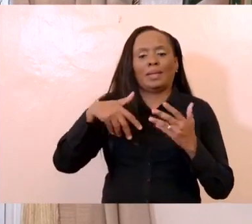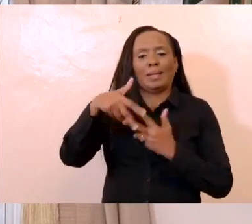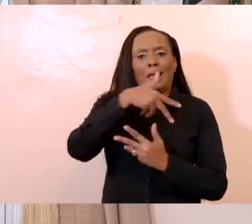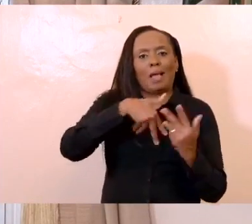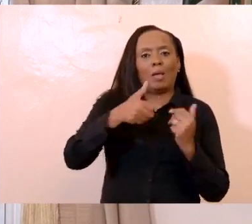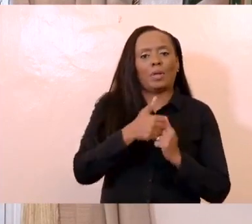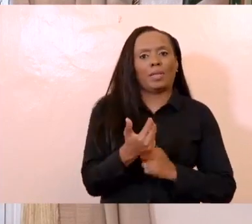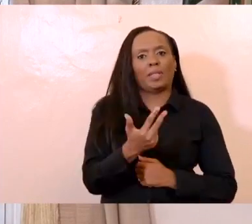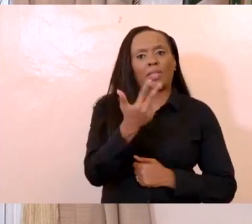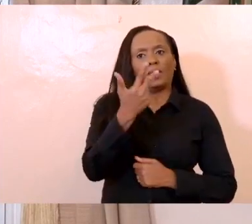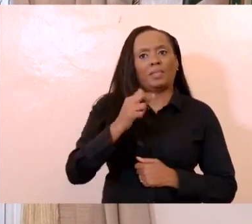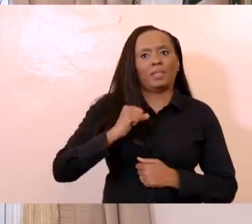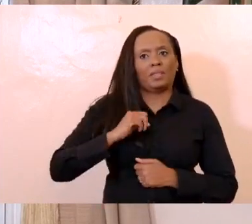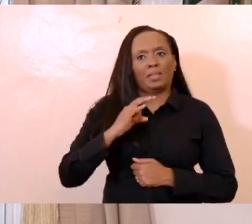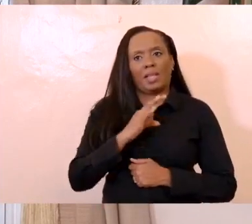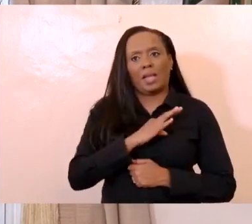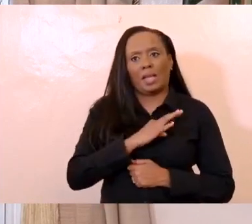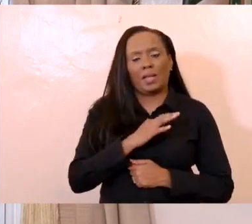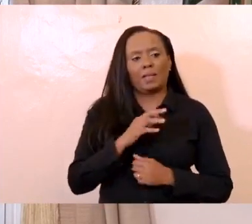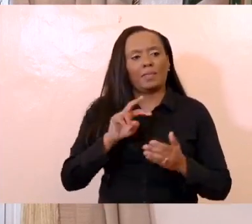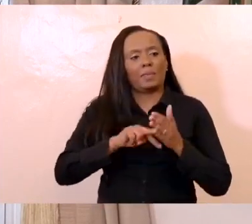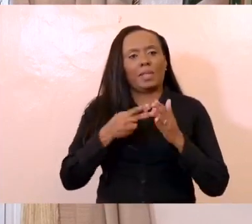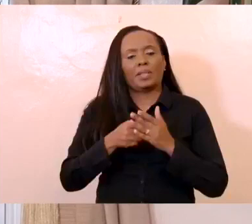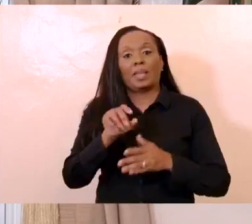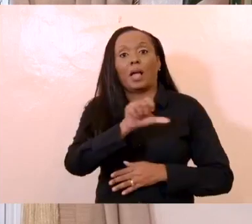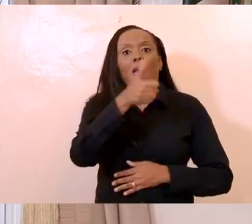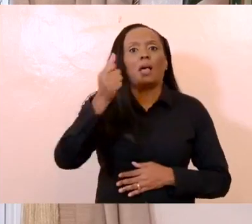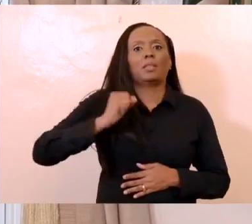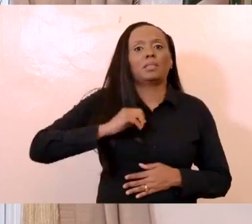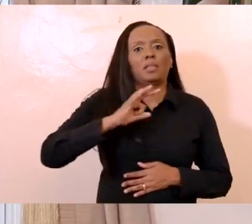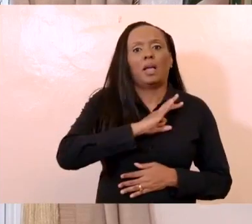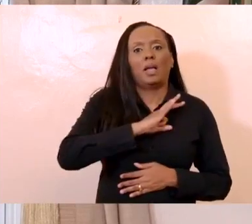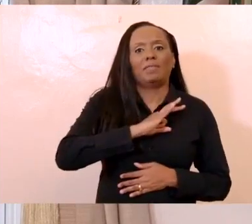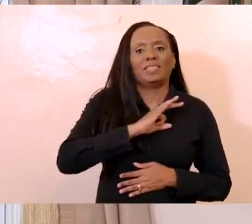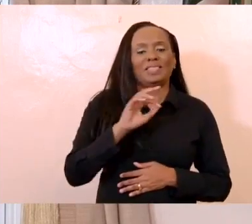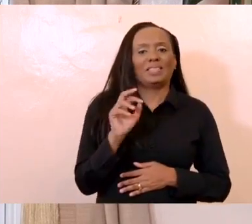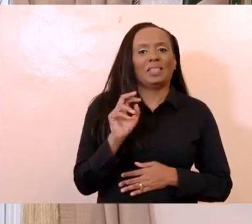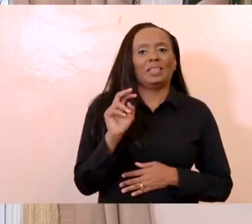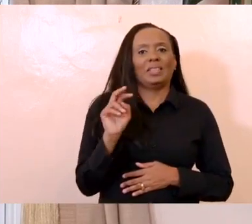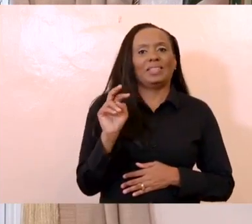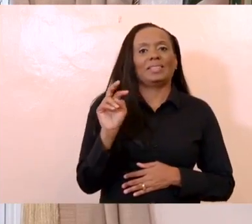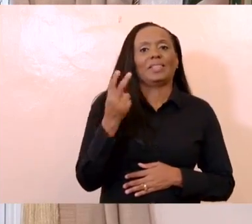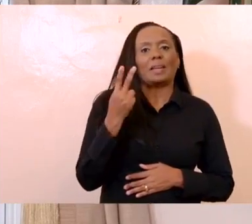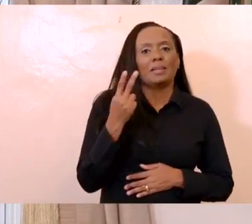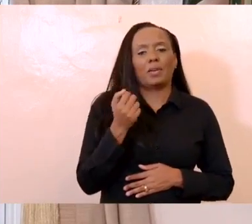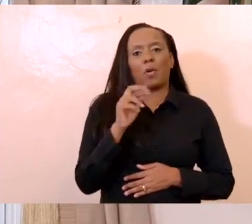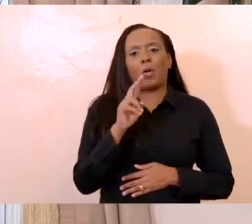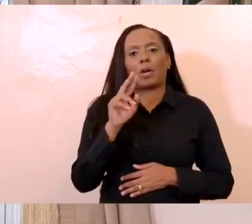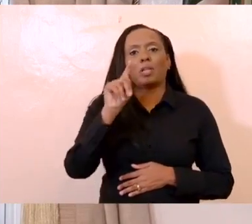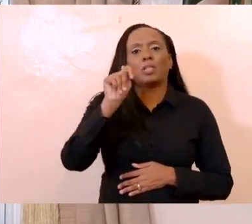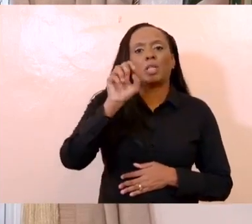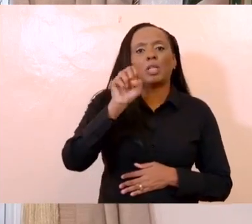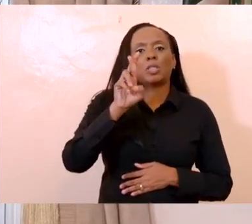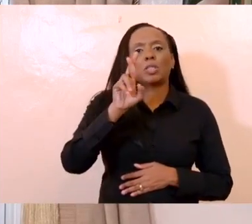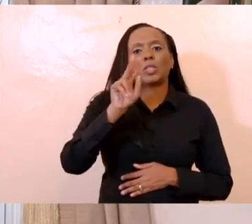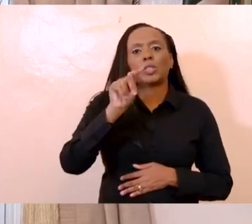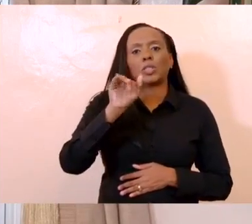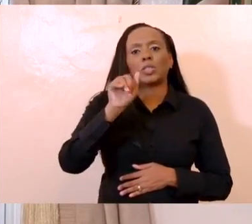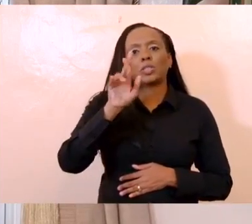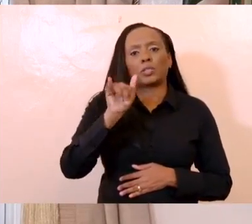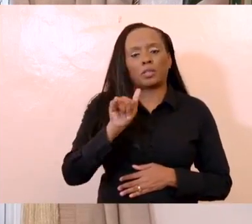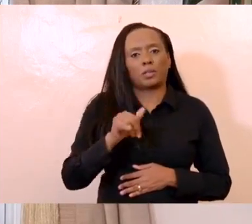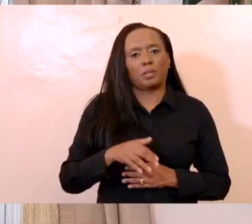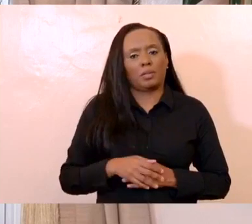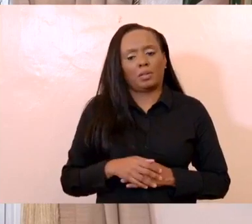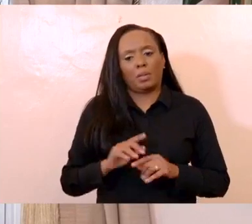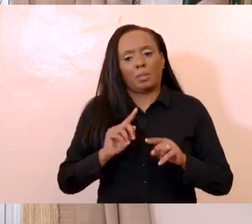other employees are secondary contacts or tertiary contacts. And it's only really then the primary